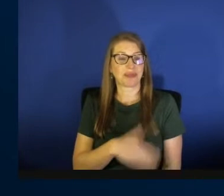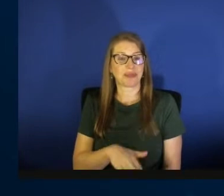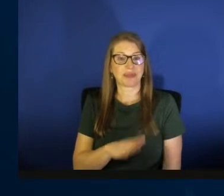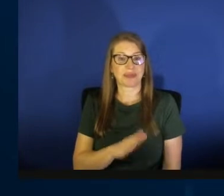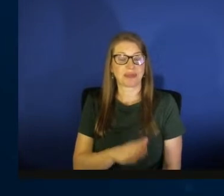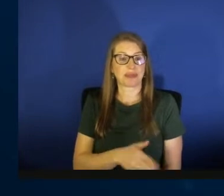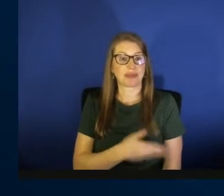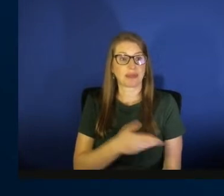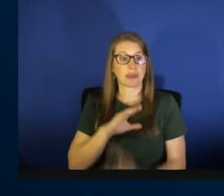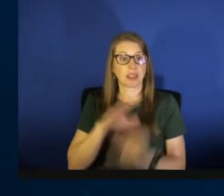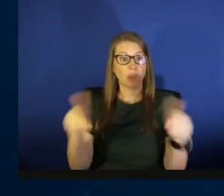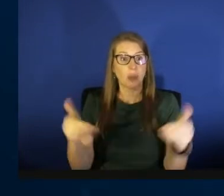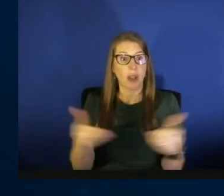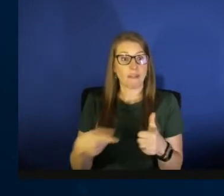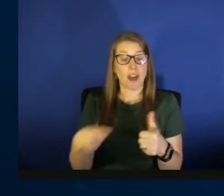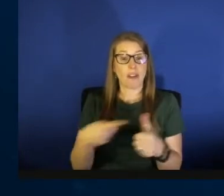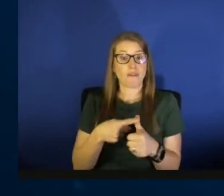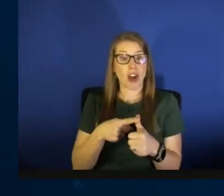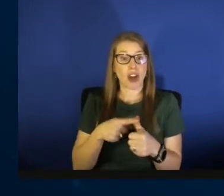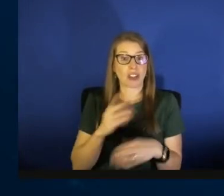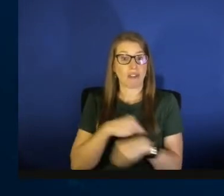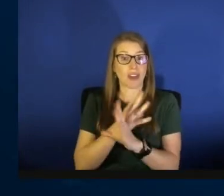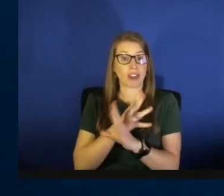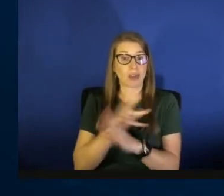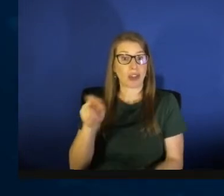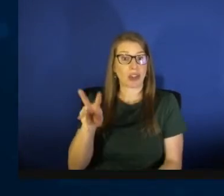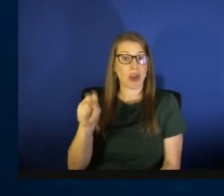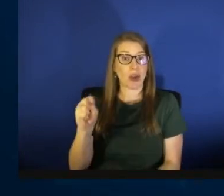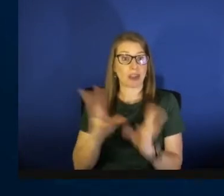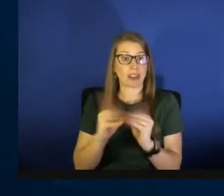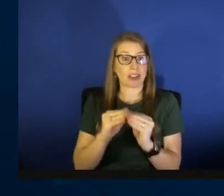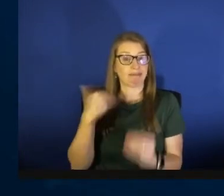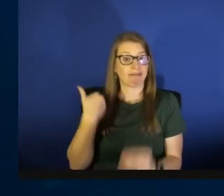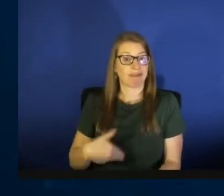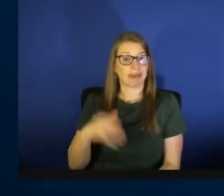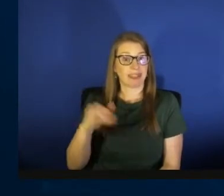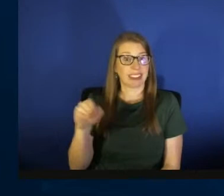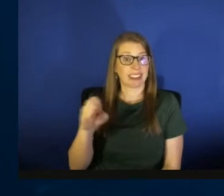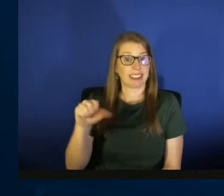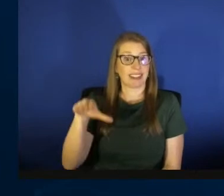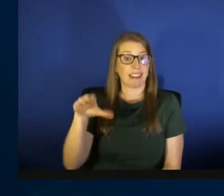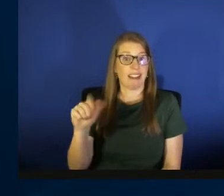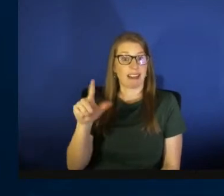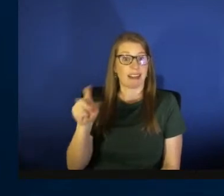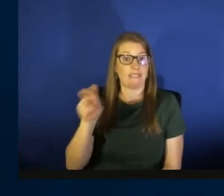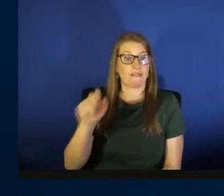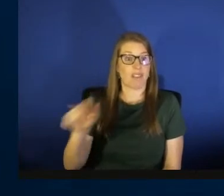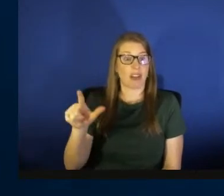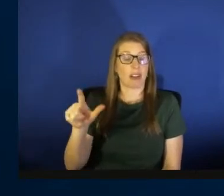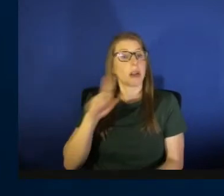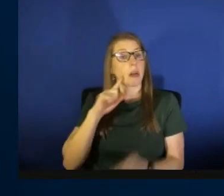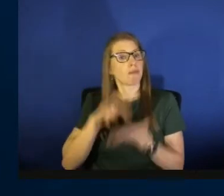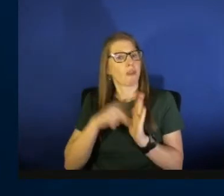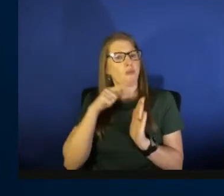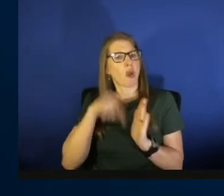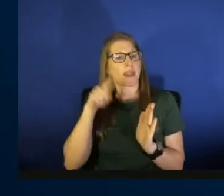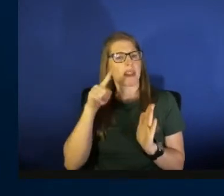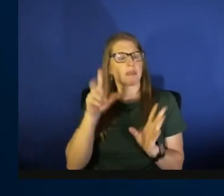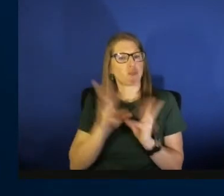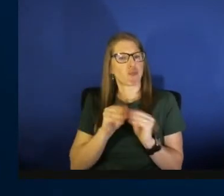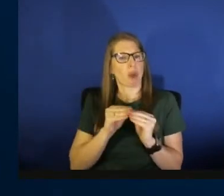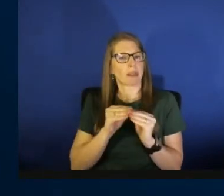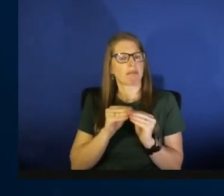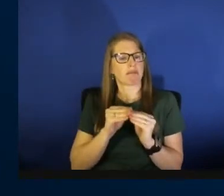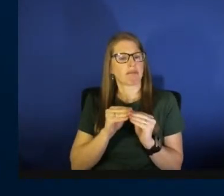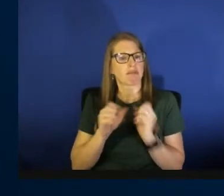Welcome to our first virtual news conference. I'm Jessica Lovell with the University of Kansas Health System. Our purpose of this press conference today is to answer our